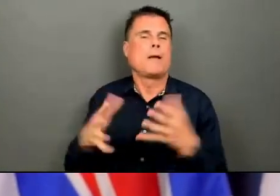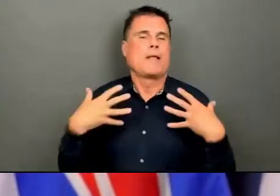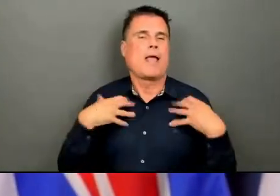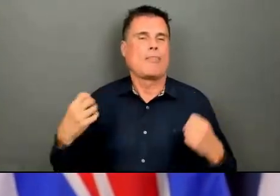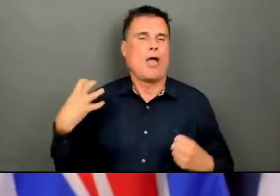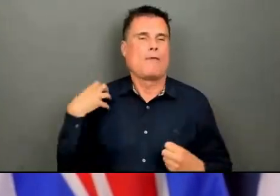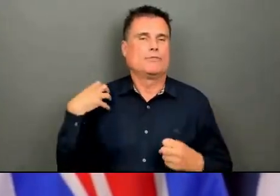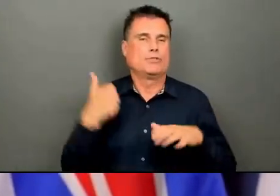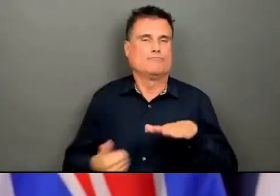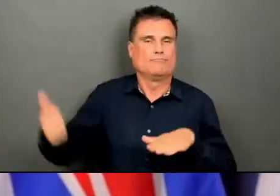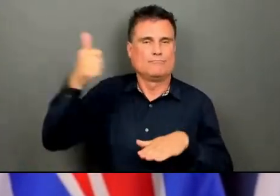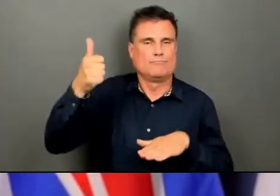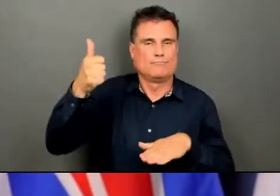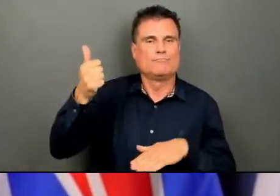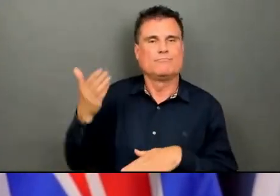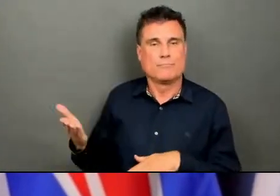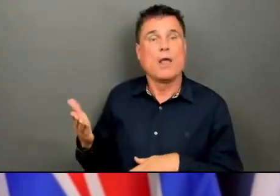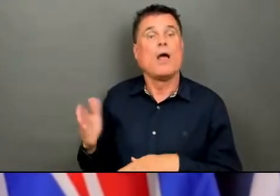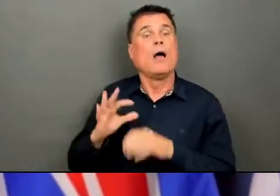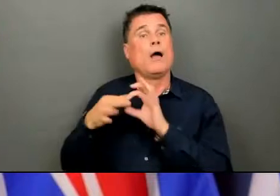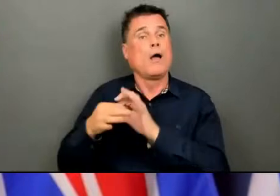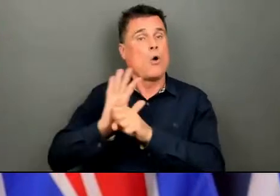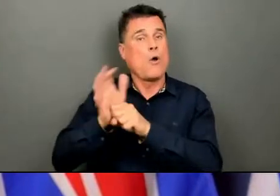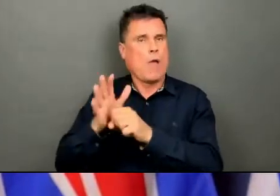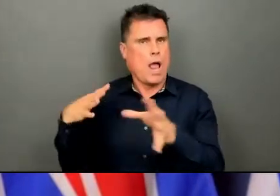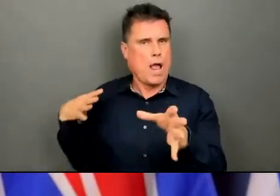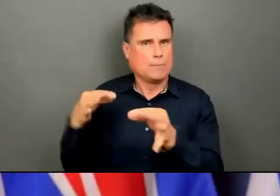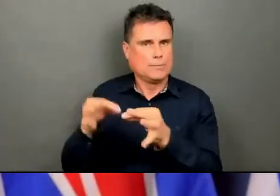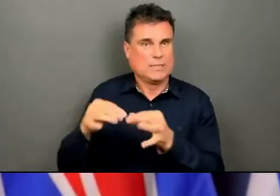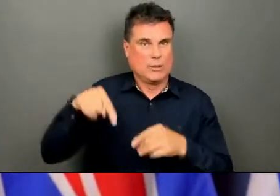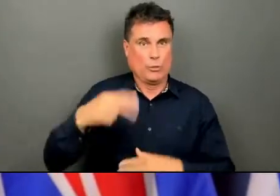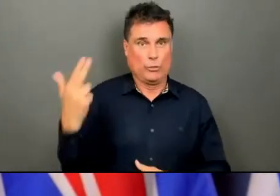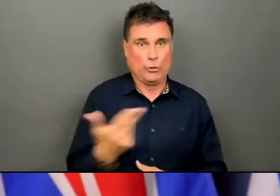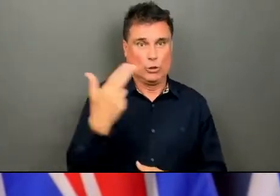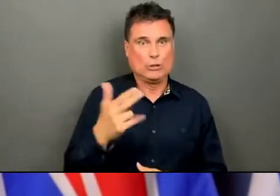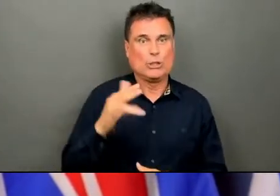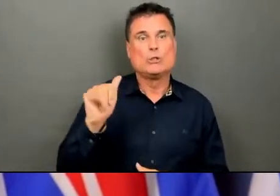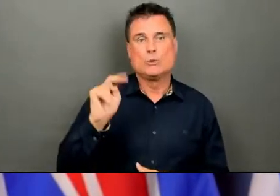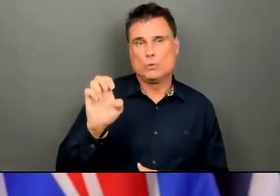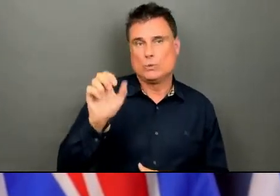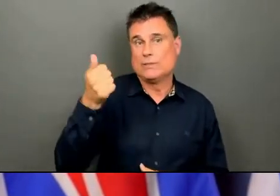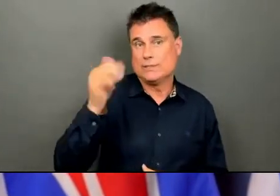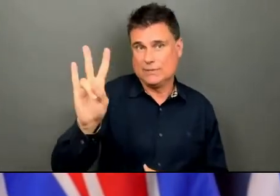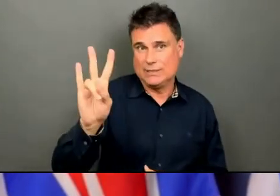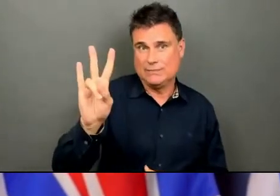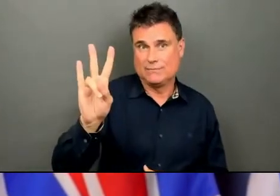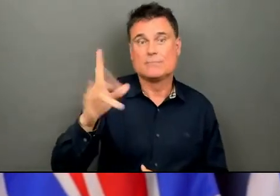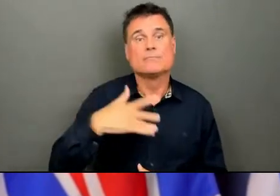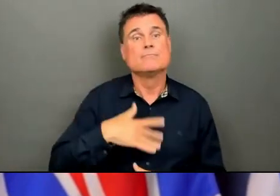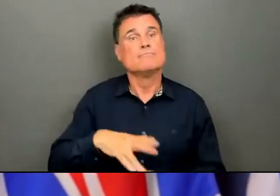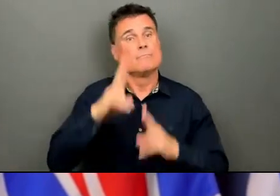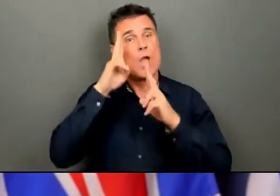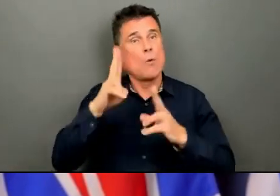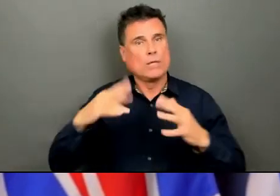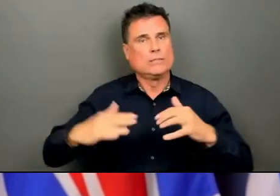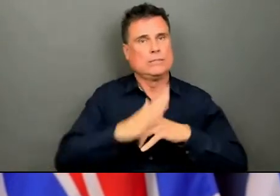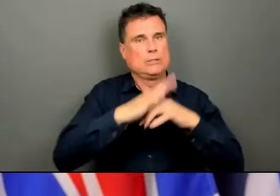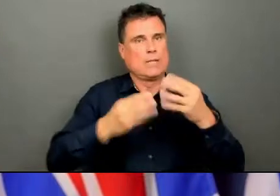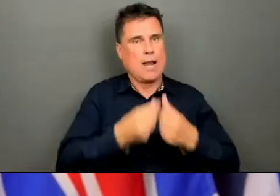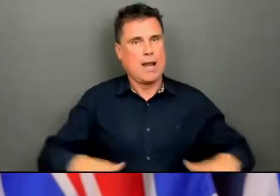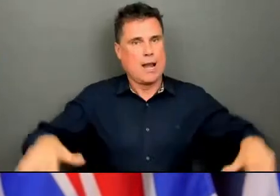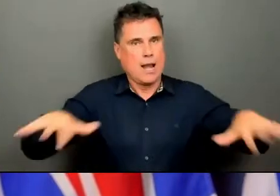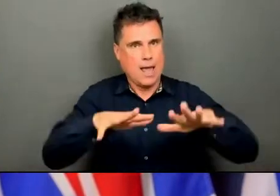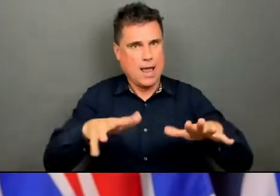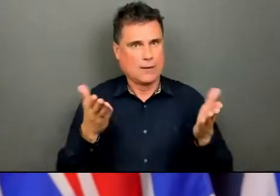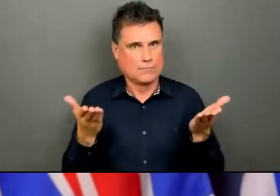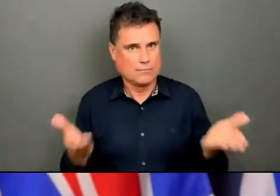our COVID-19 briefing for British Columbia for Thursday, June the 17th. We're honored to be here on the territories of the